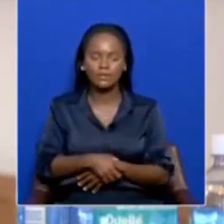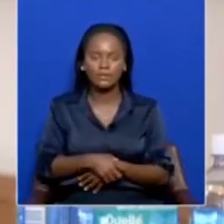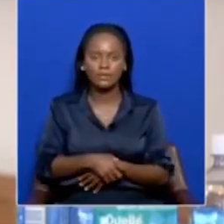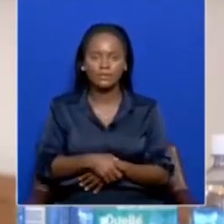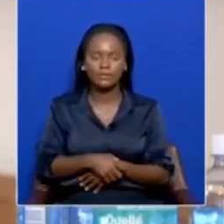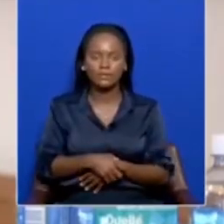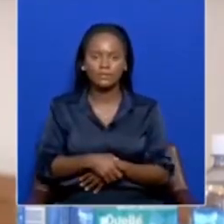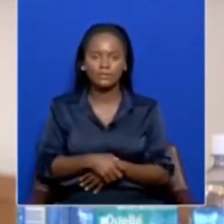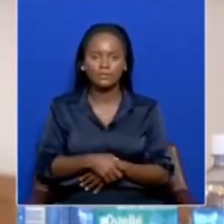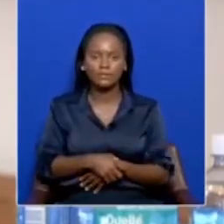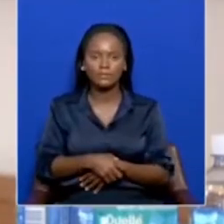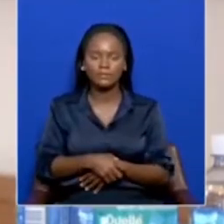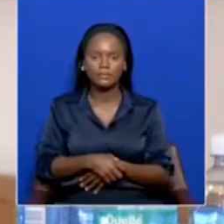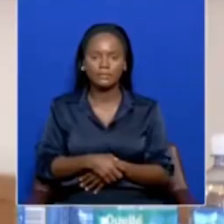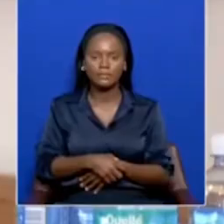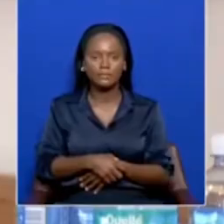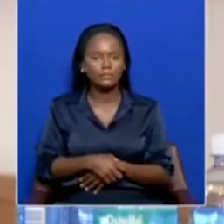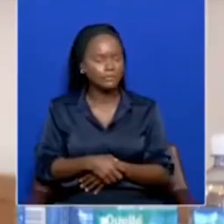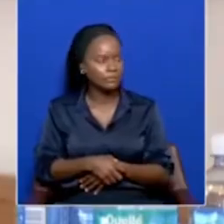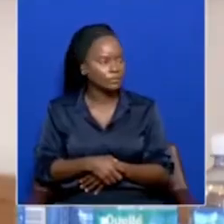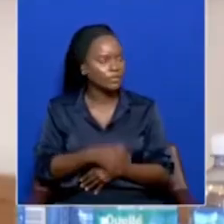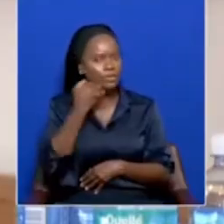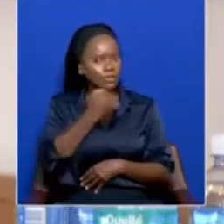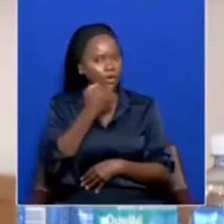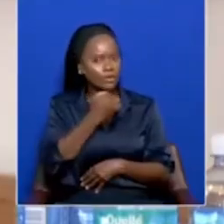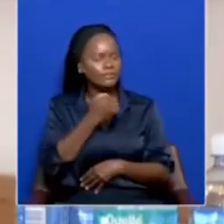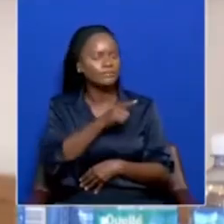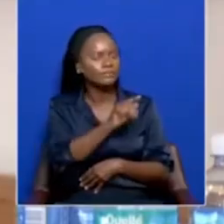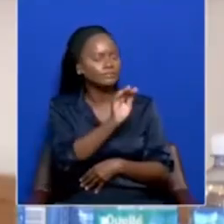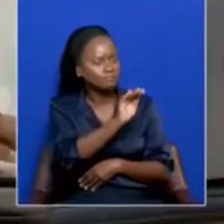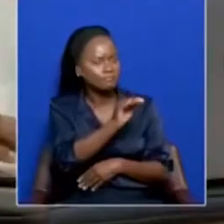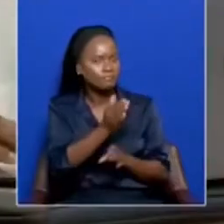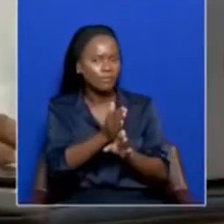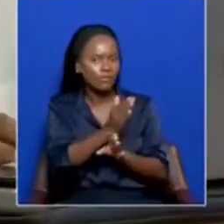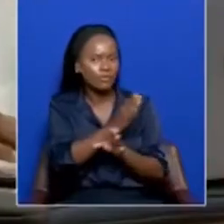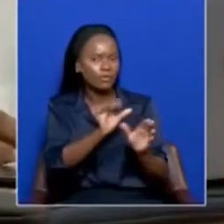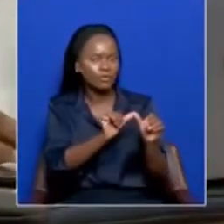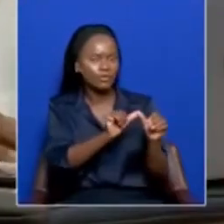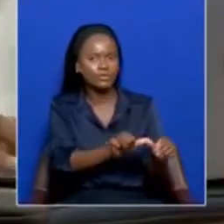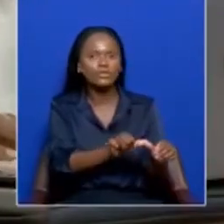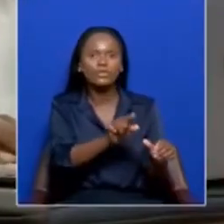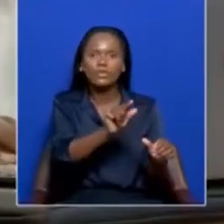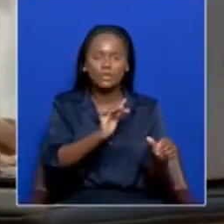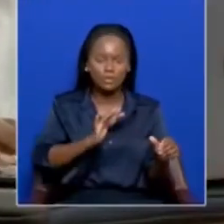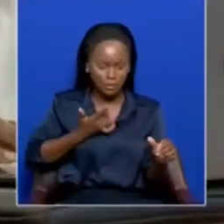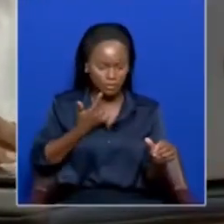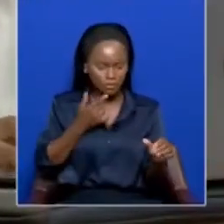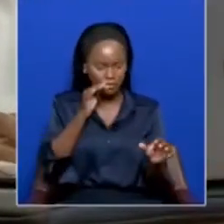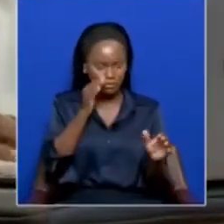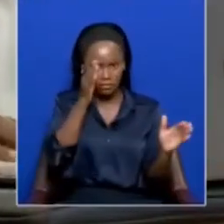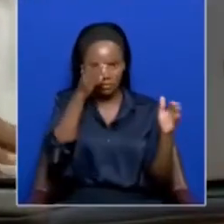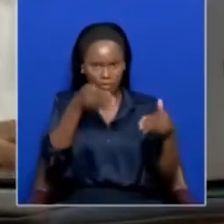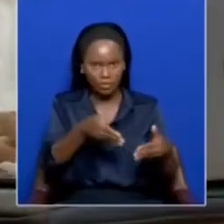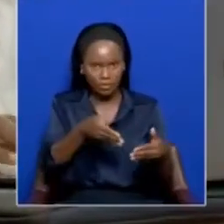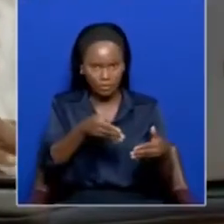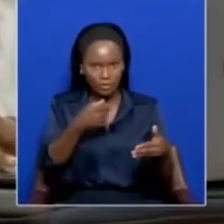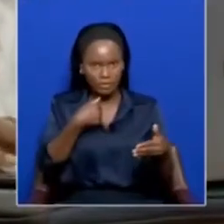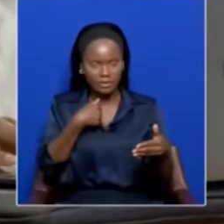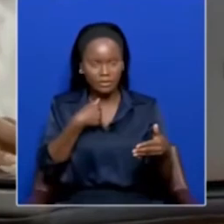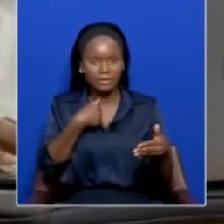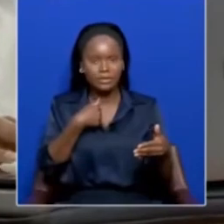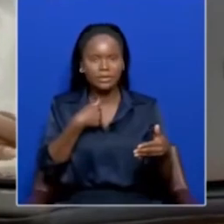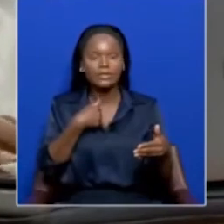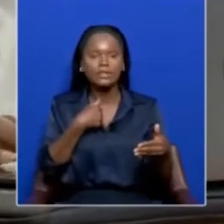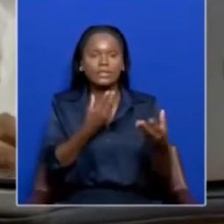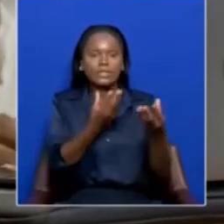yes. Maybe before you do that, at item 6 in 2017 up to the year 2018, can you just